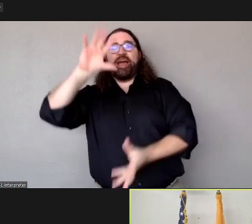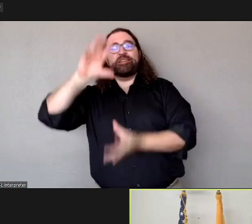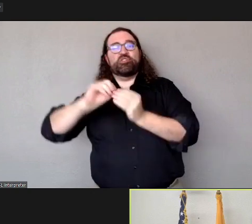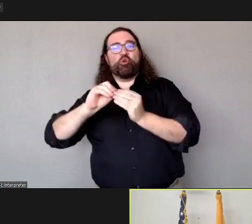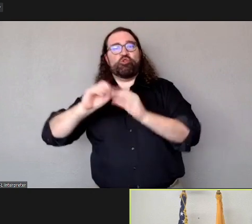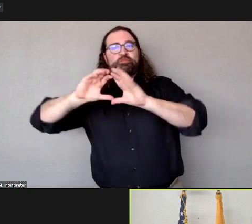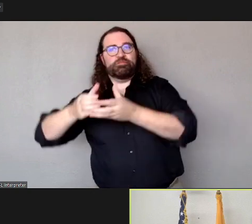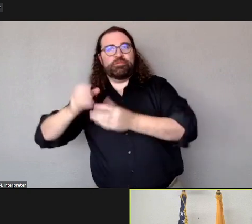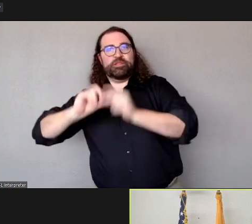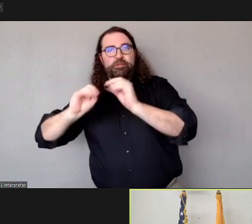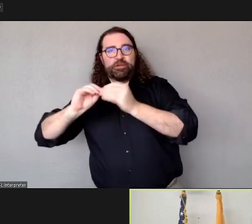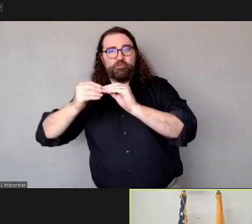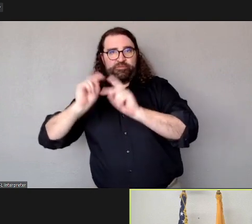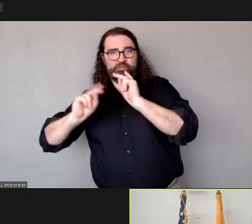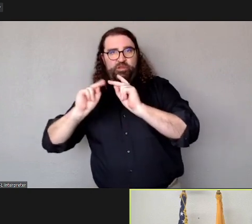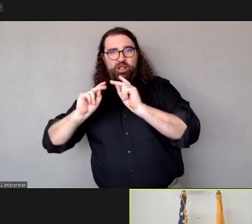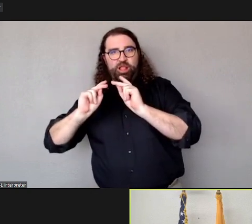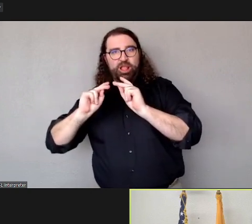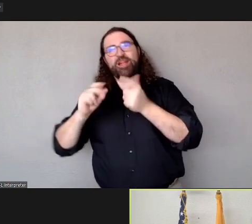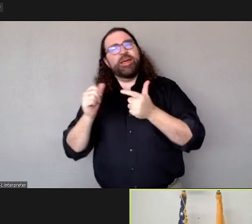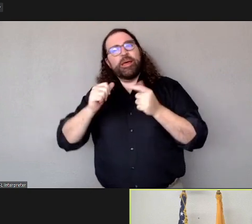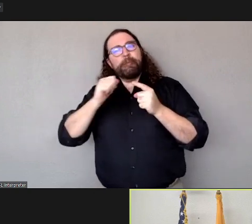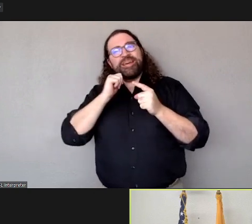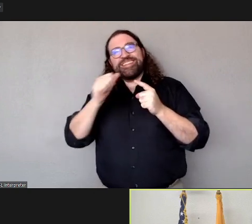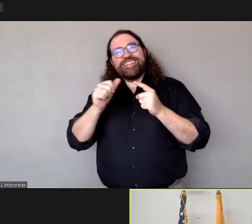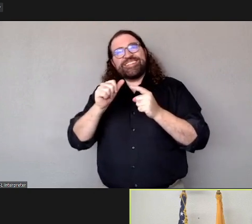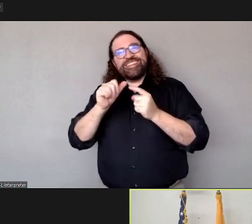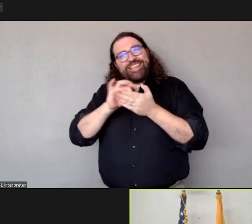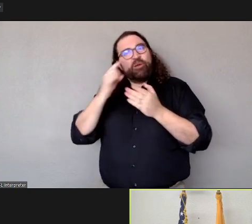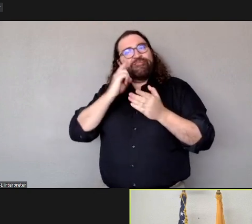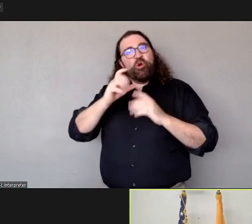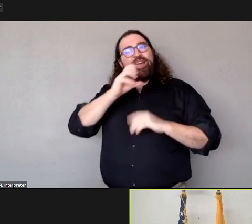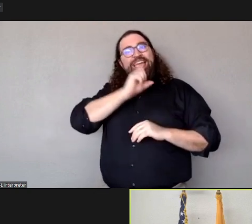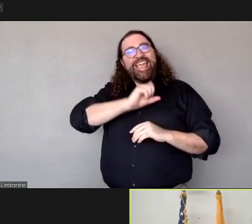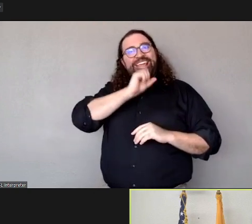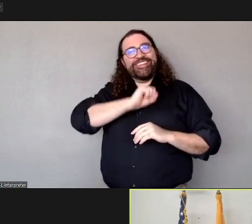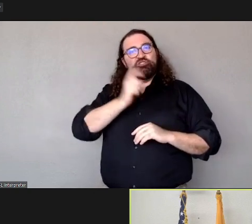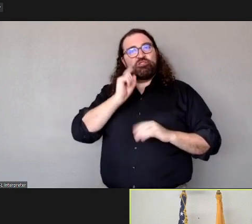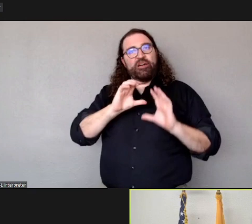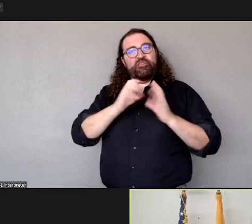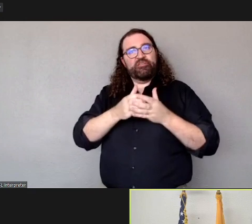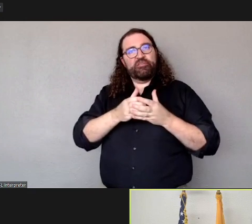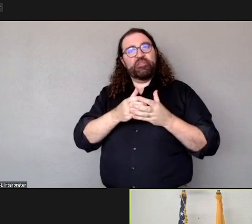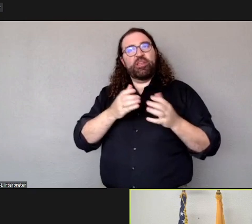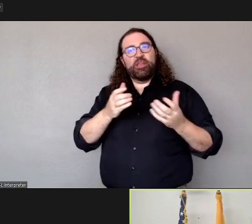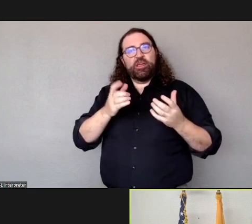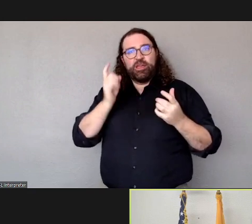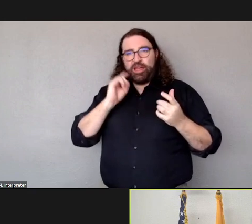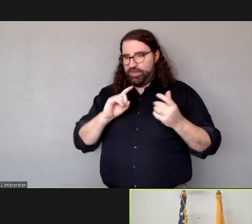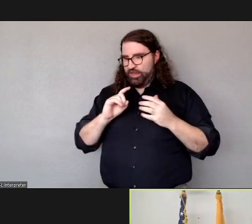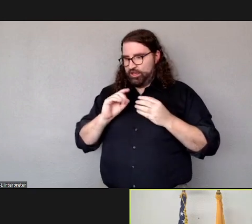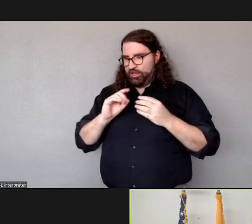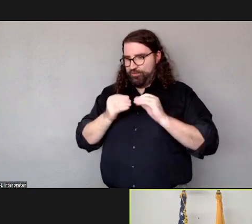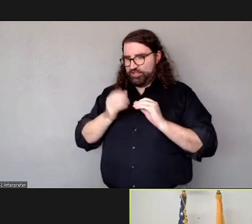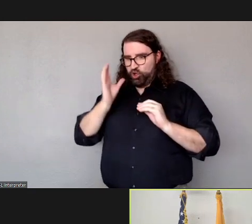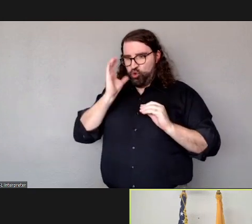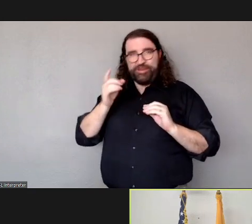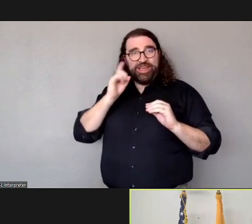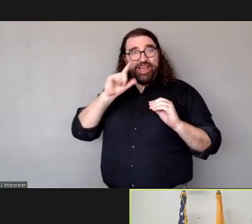it doesn't correct for age of the population. And New Mexico will be, I think, by 2030, this is like my